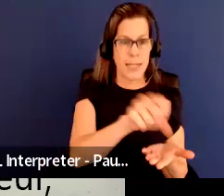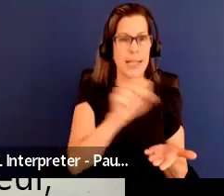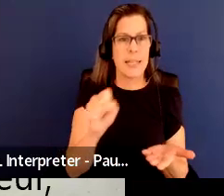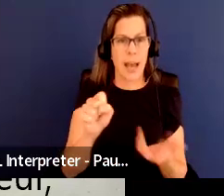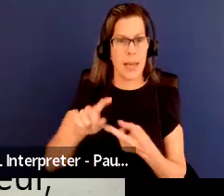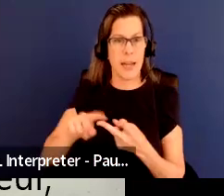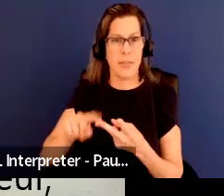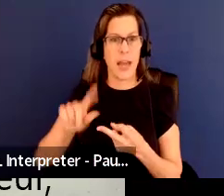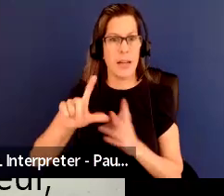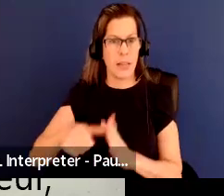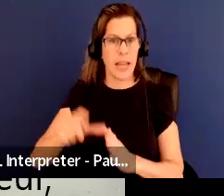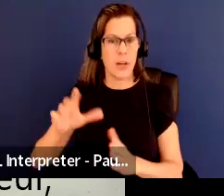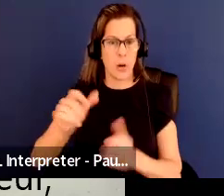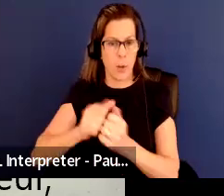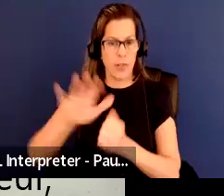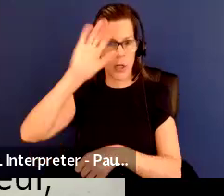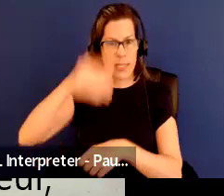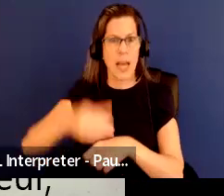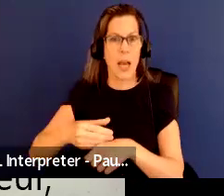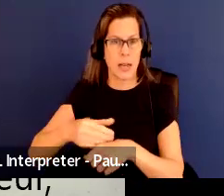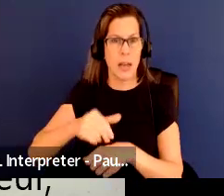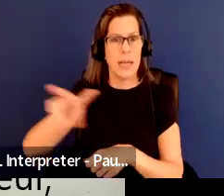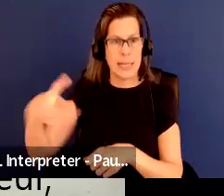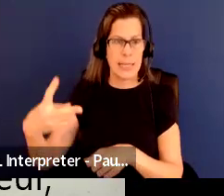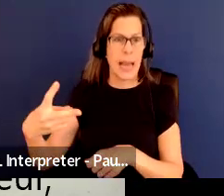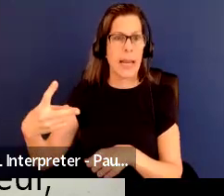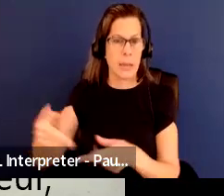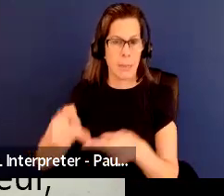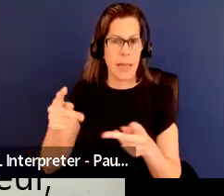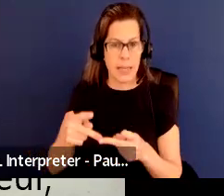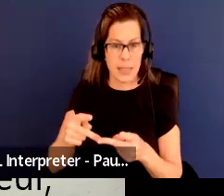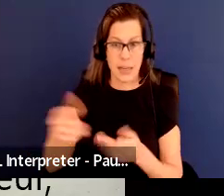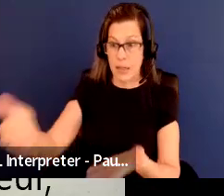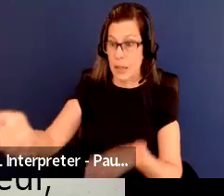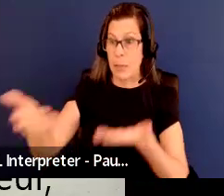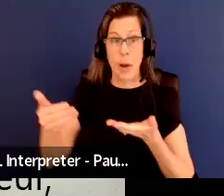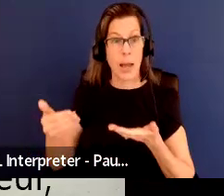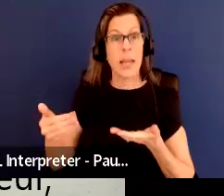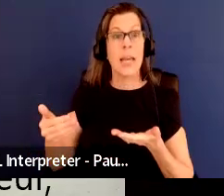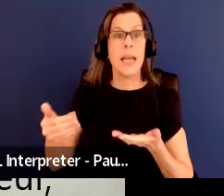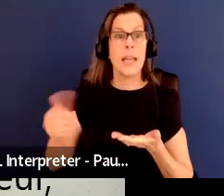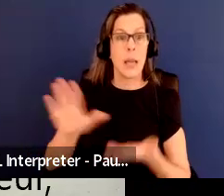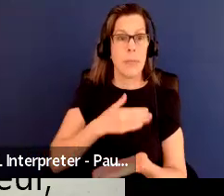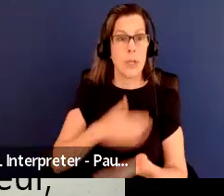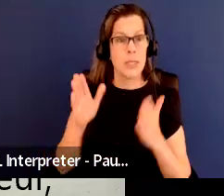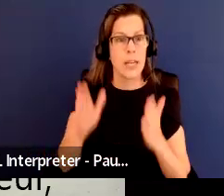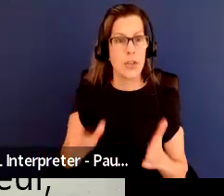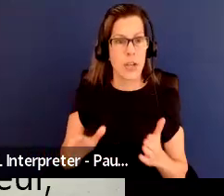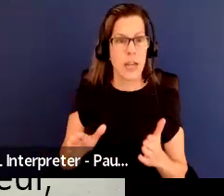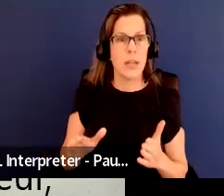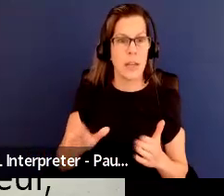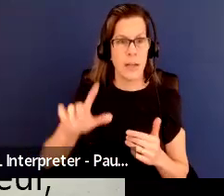Paul Mendez, La Tropicana. She brought in Tejano musicians, and as far as I'm aware, she brought in Ramon